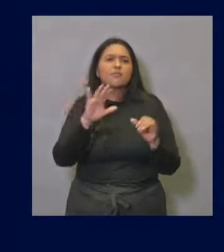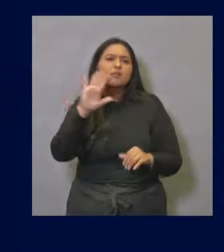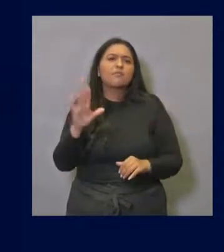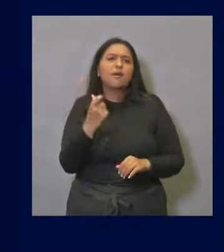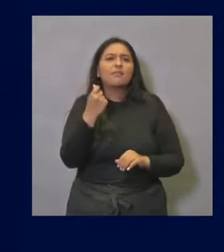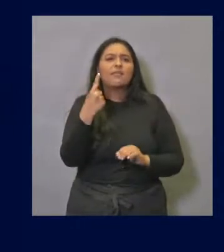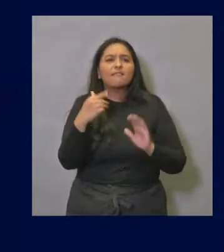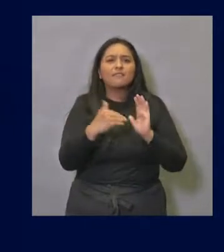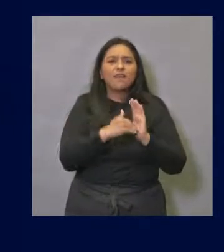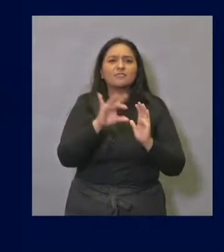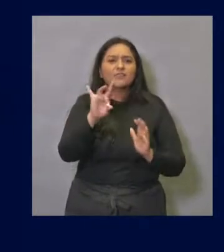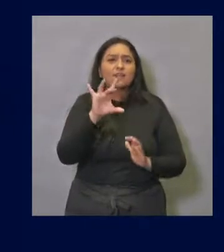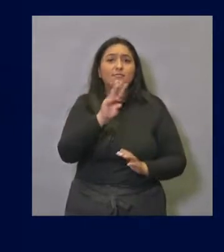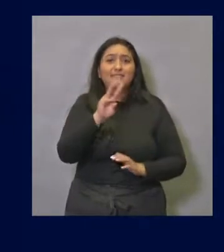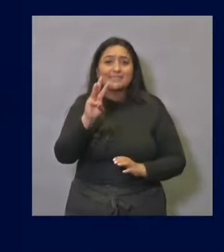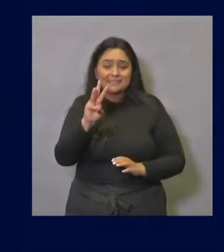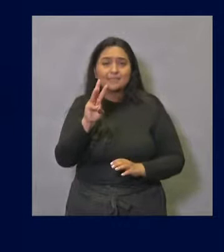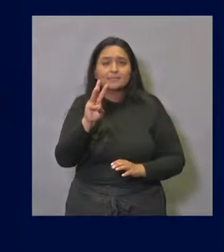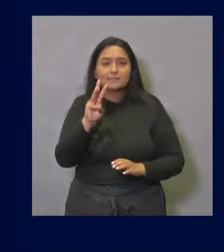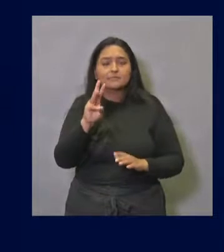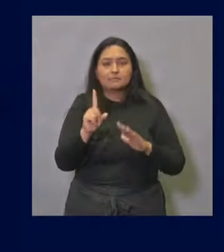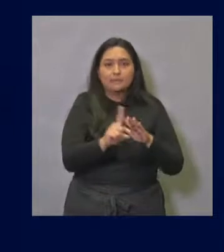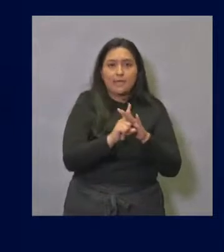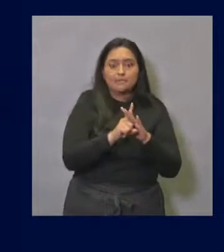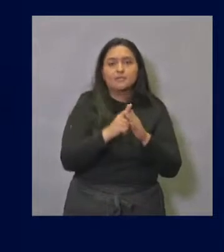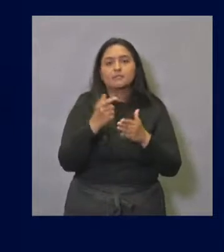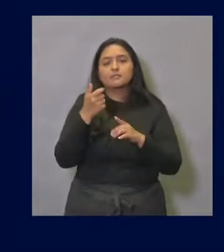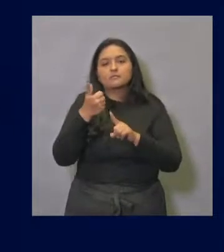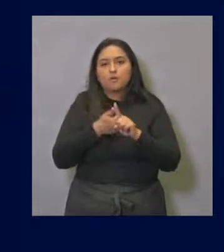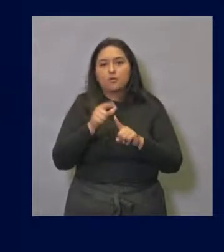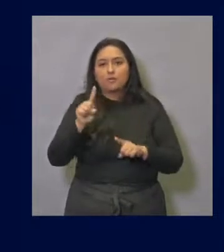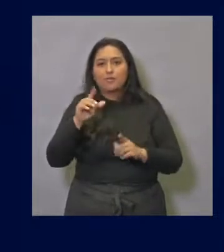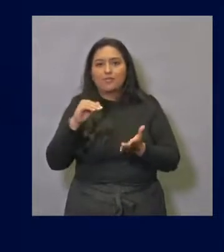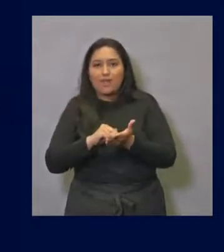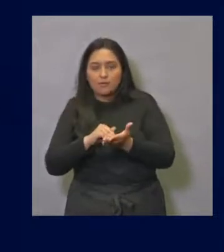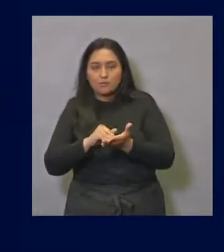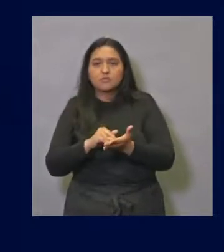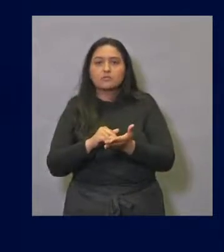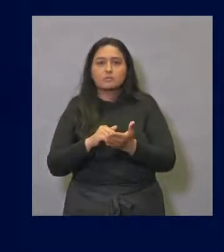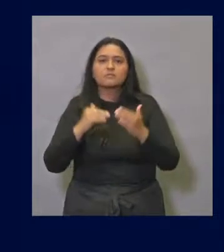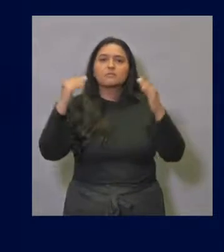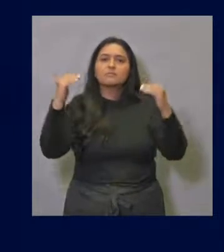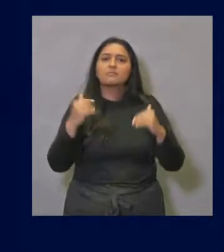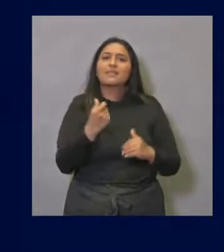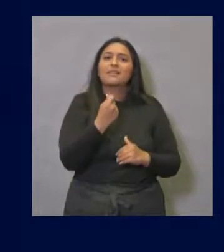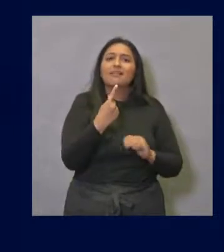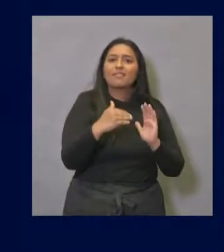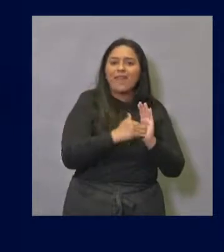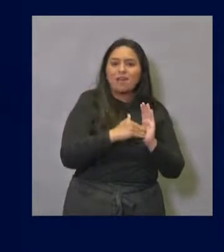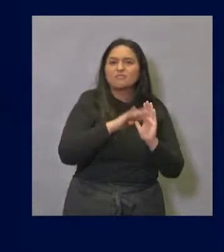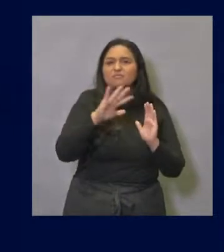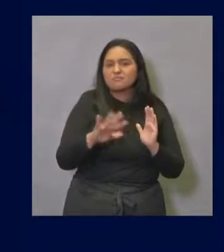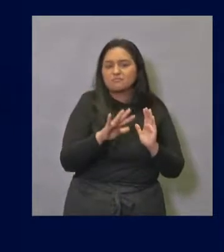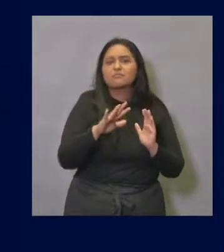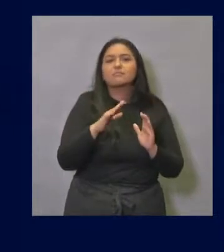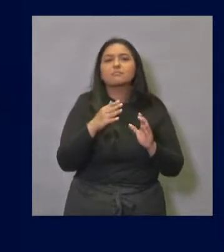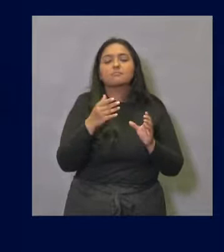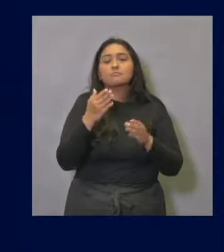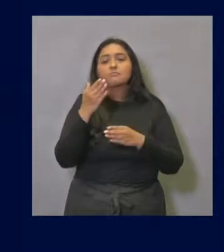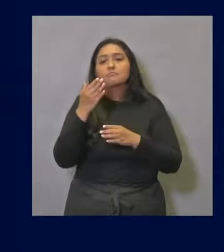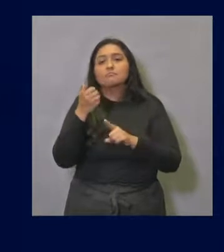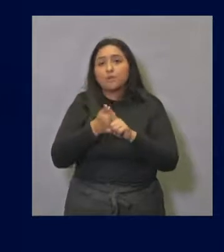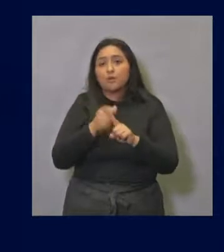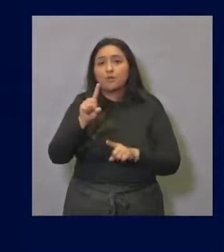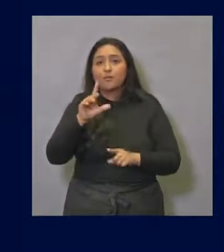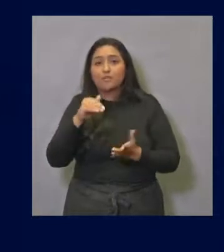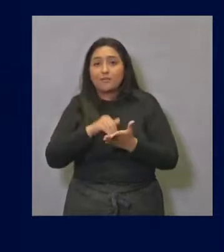11,866 cases per 100,000 women and 11,330 cases per 100,000 men. As of